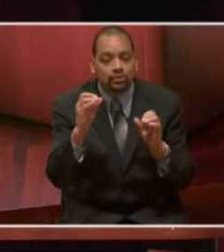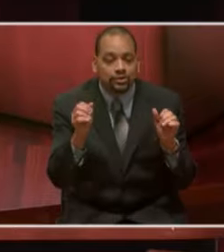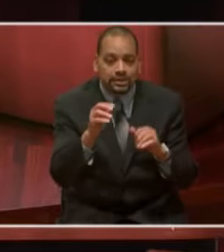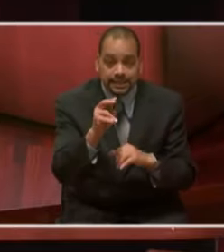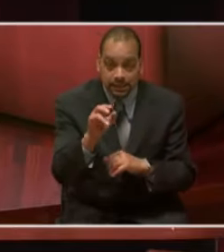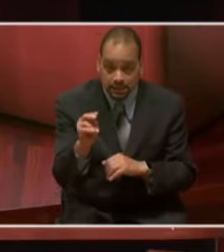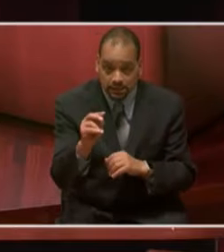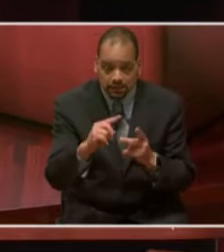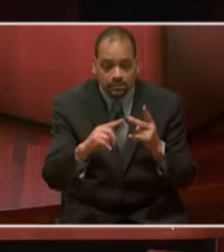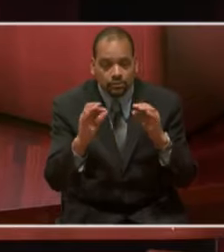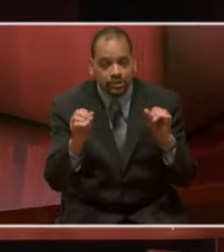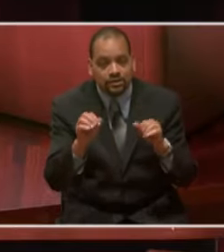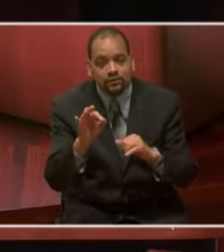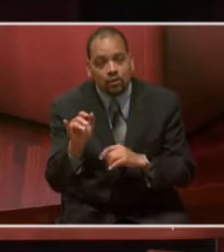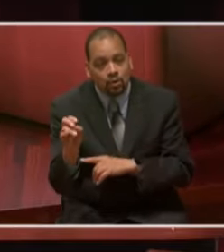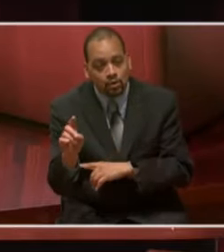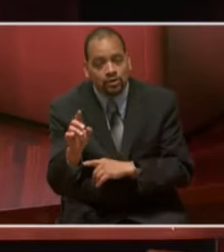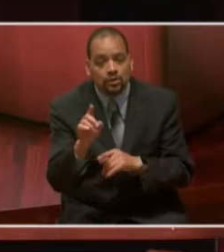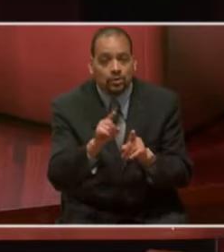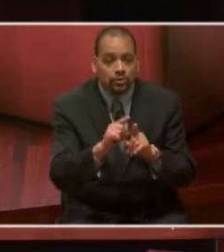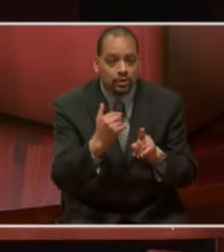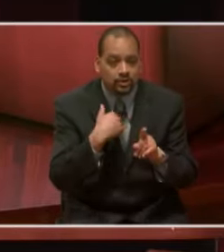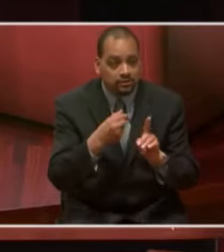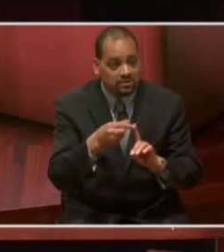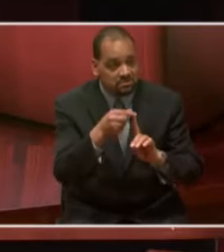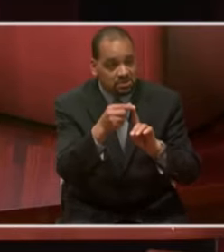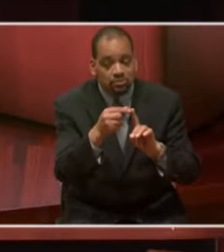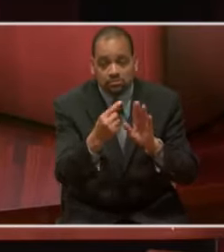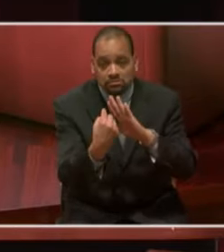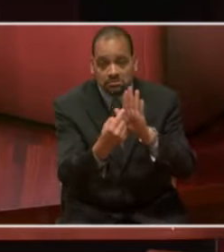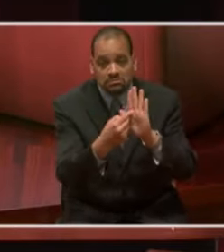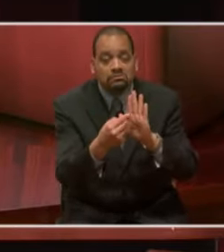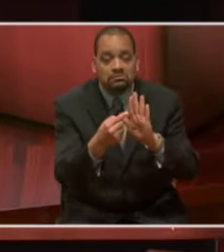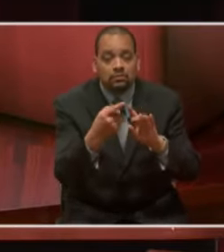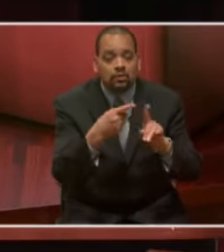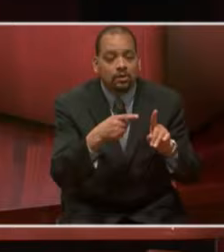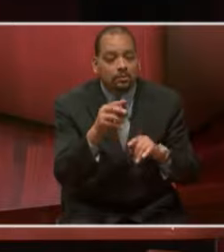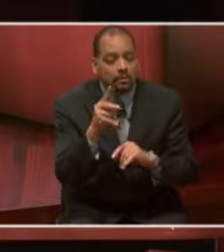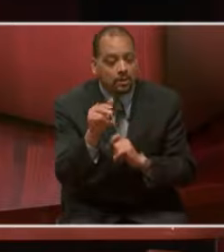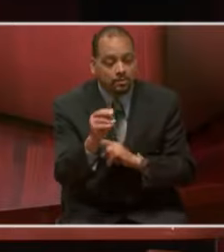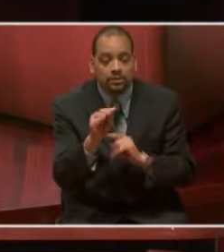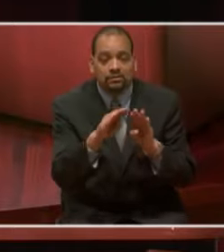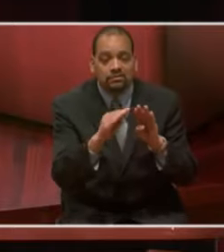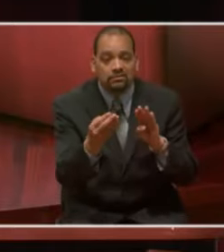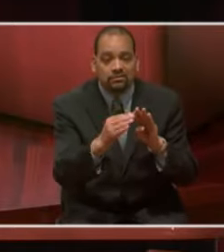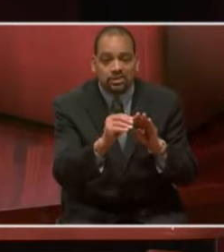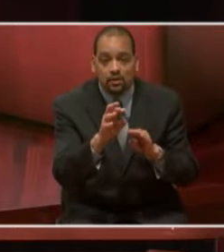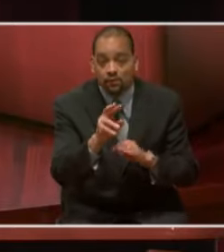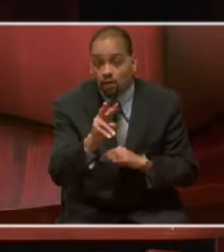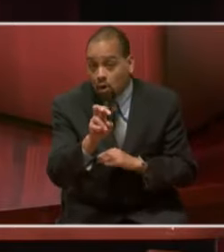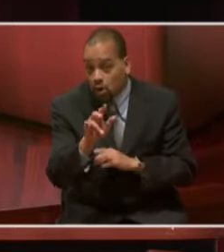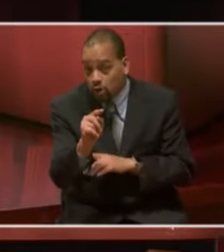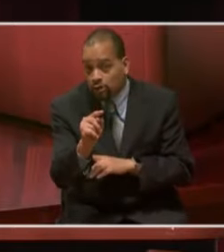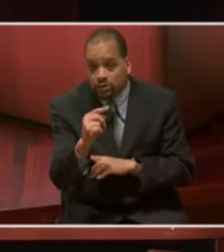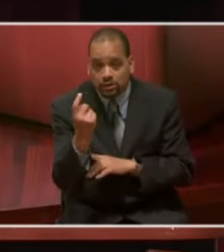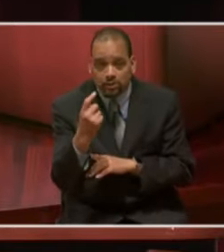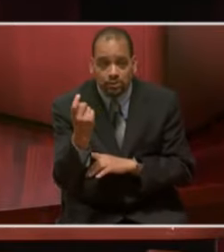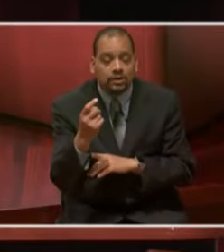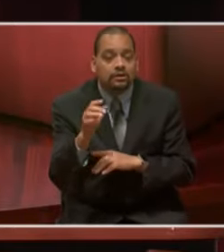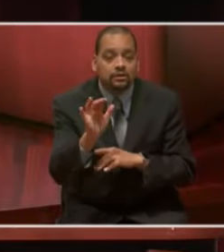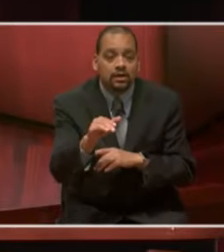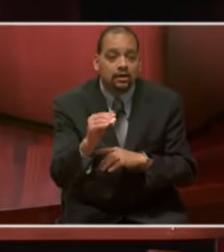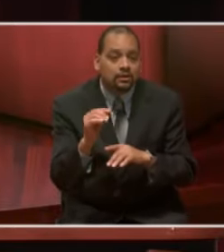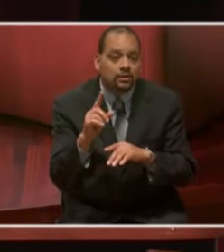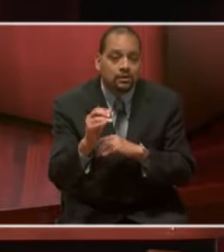heard on radio broadcasts. The inspiration led to action, and as a student at Fisk University in Nashville, he